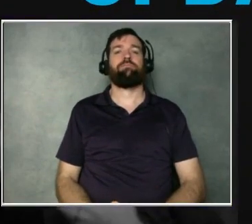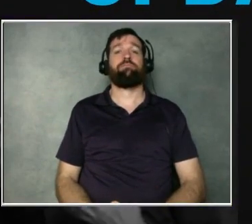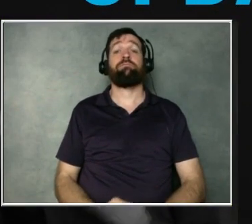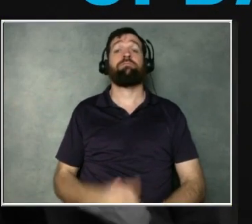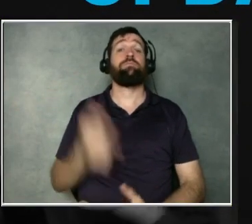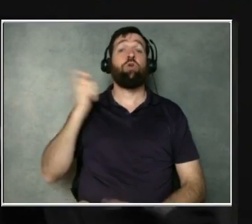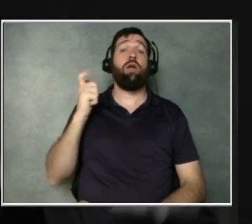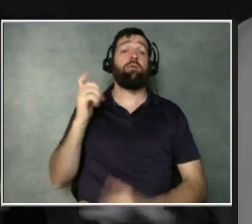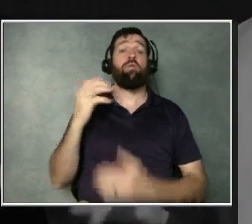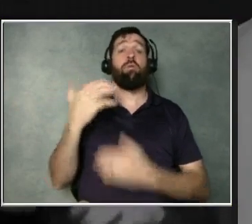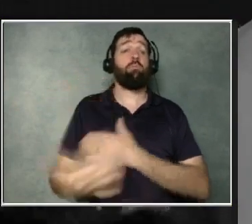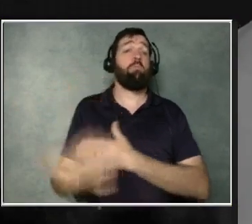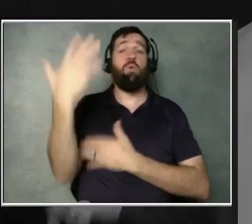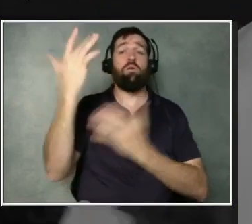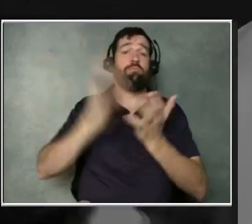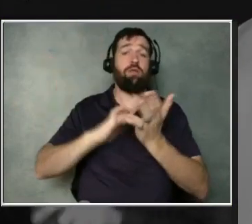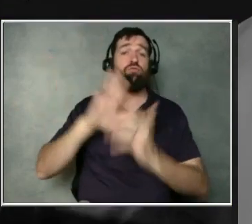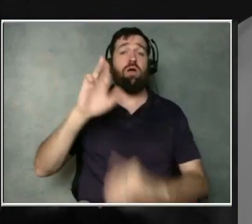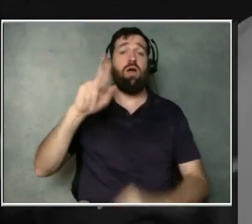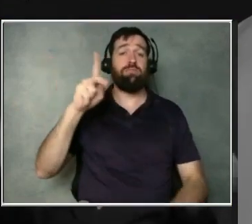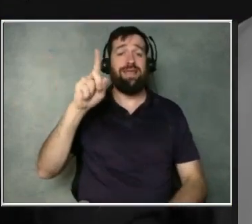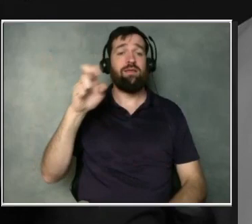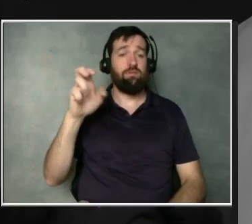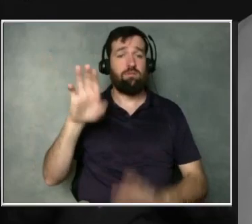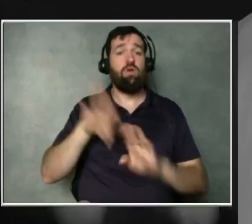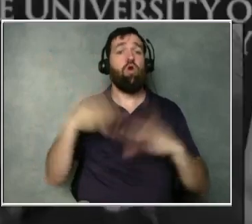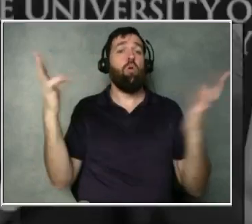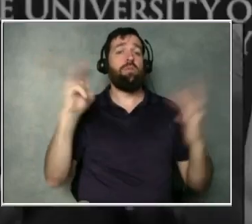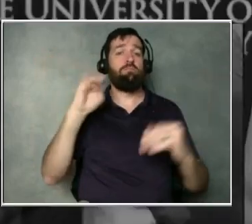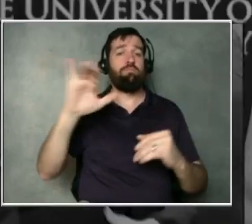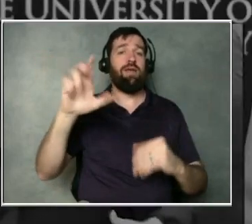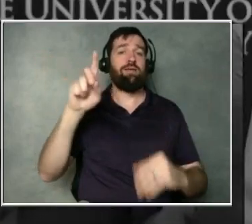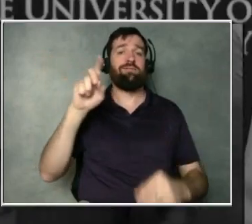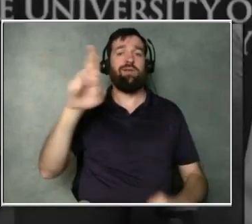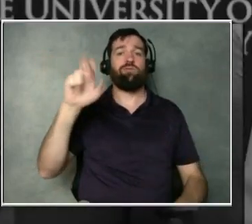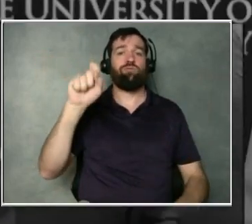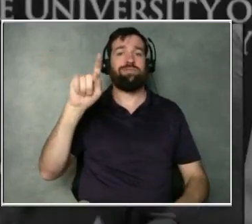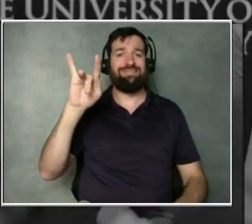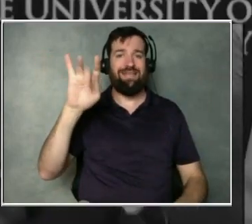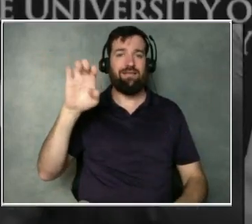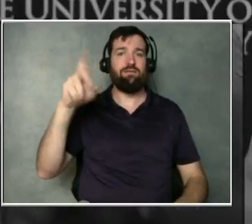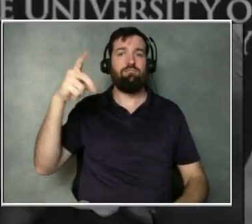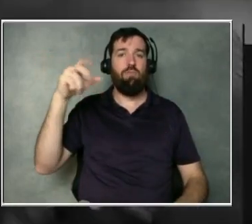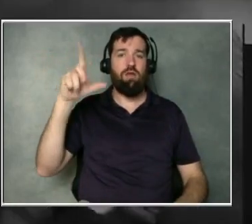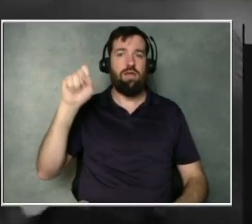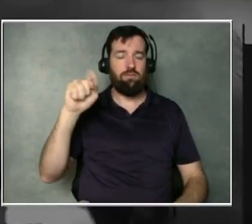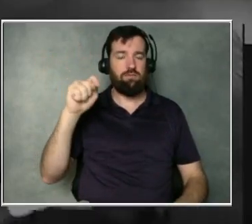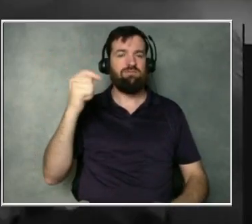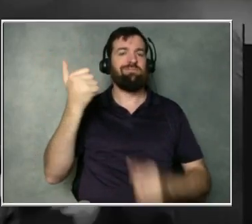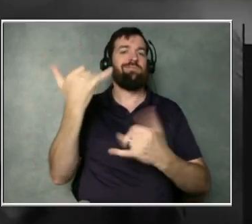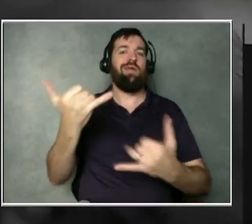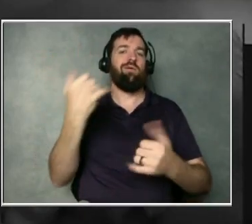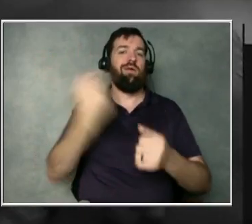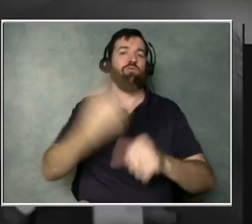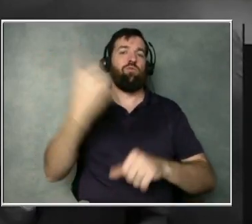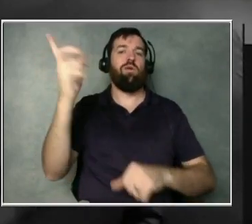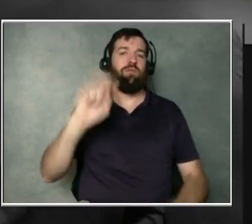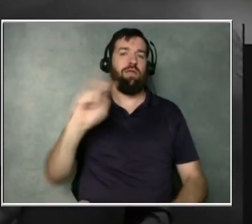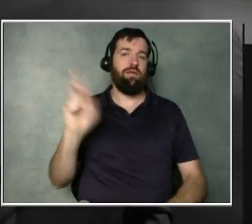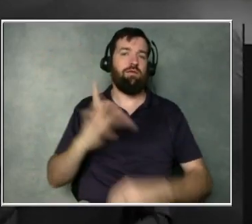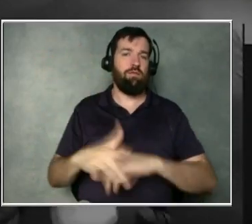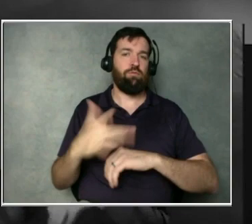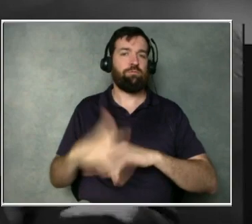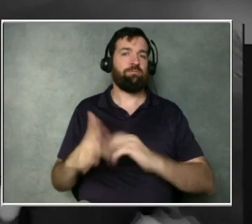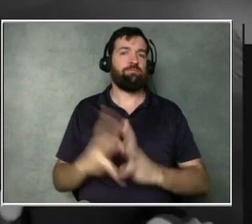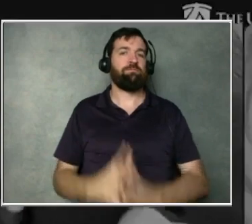morning medical update and Open Mics with Dr. Stites podcasts. Now, everywhere podcasts are available.